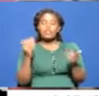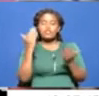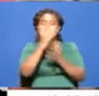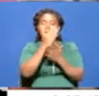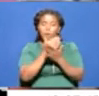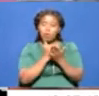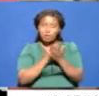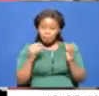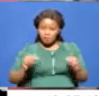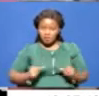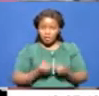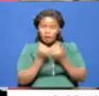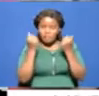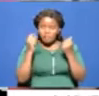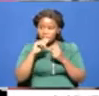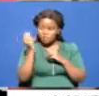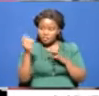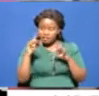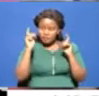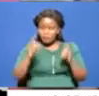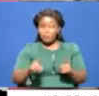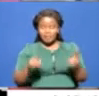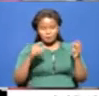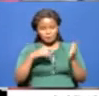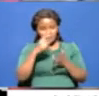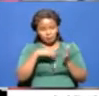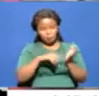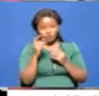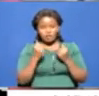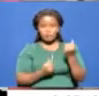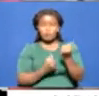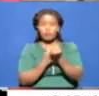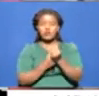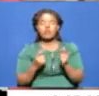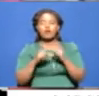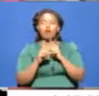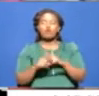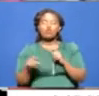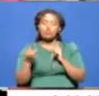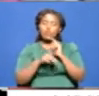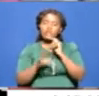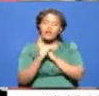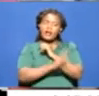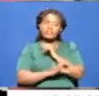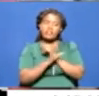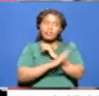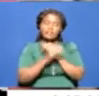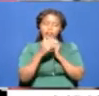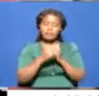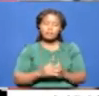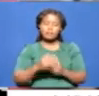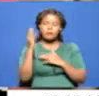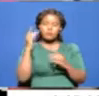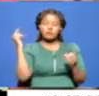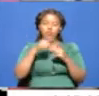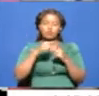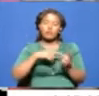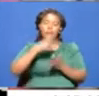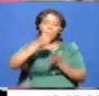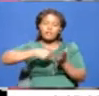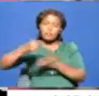can be accredited, and then we move fast as a country towards the signing of the Washington Accord